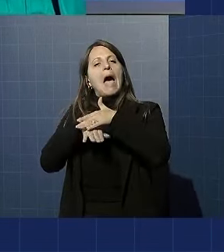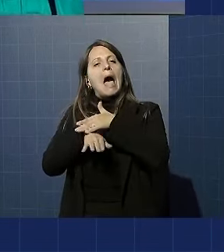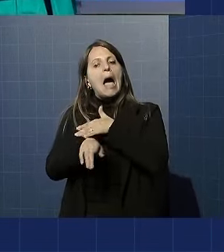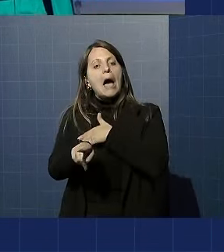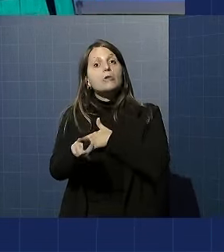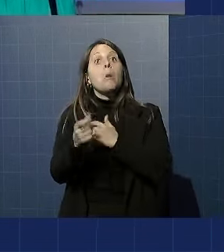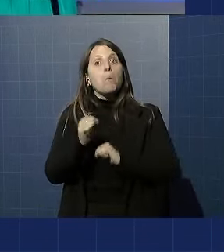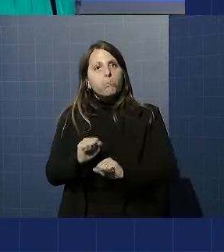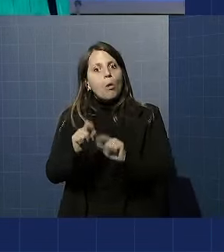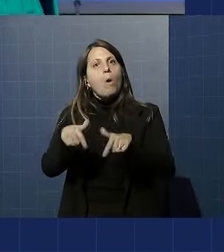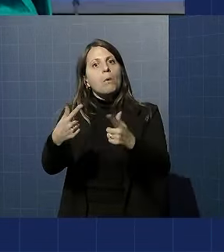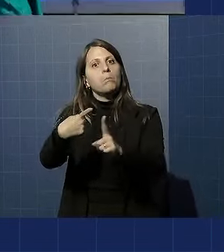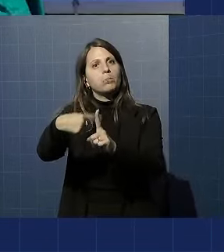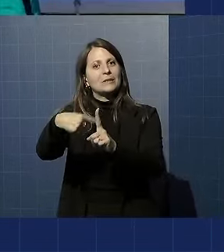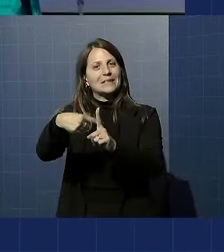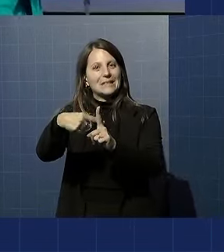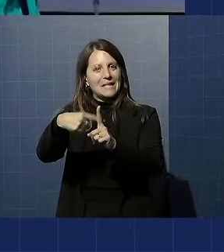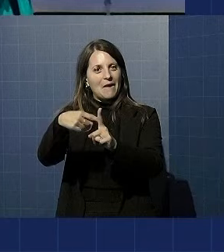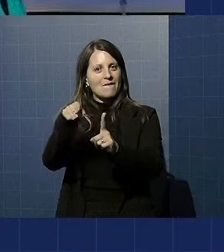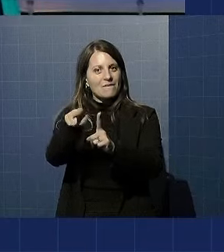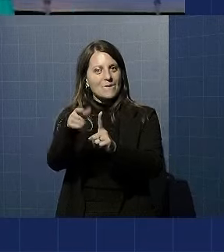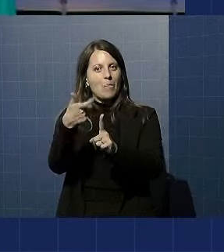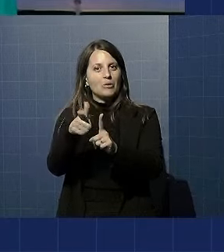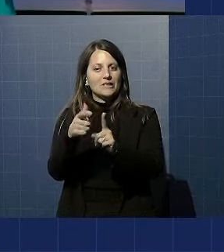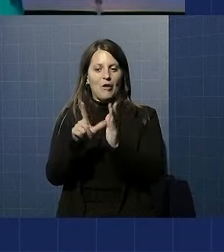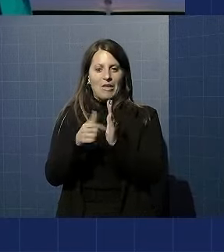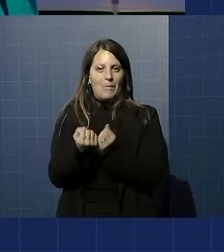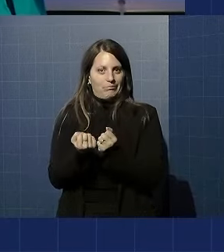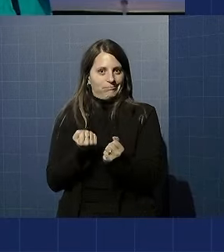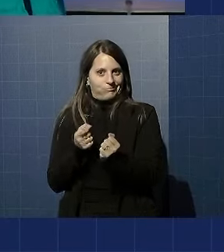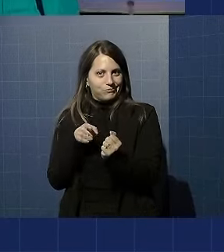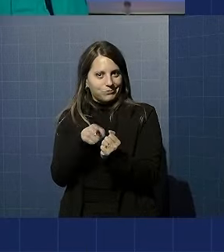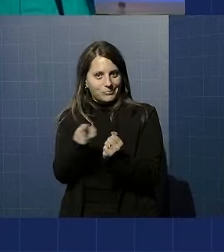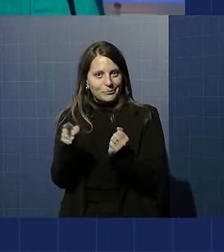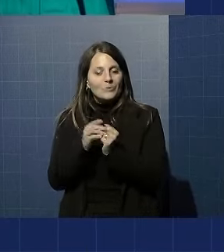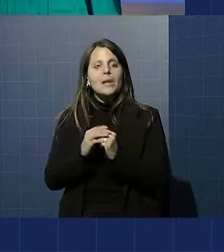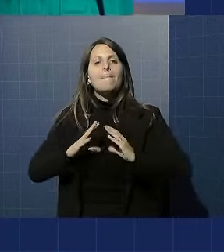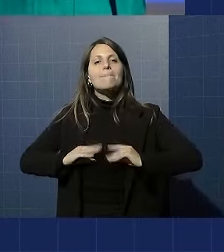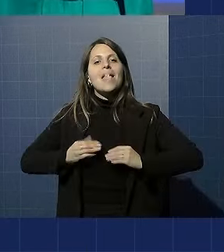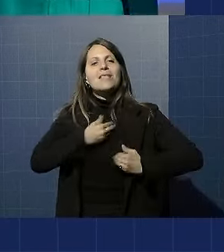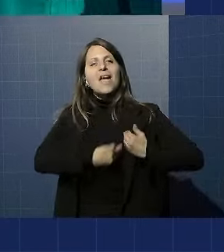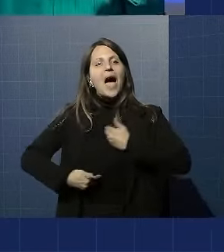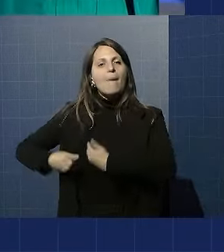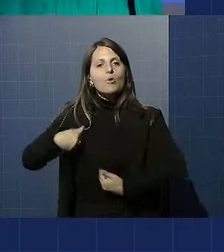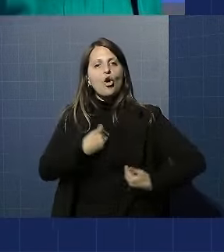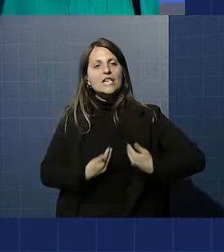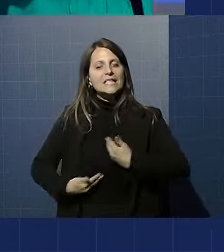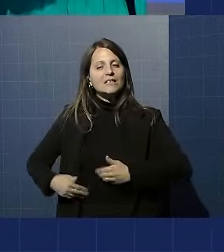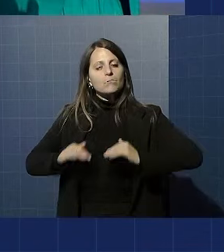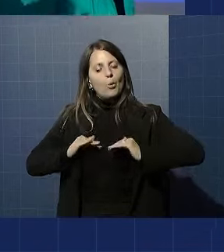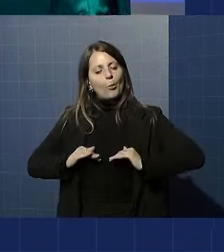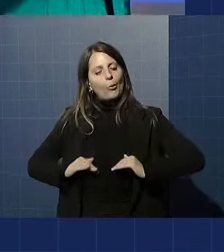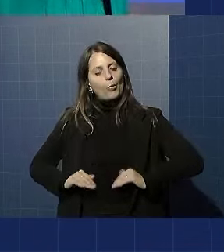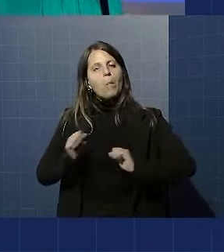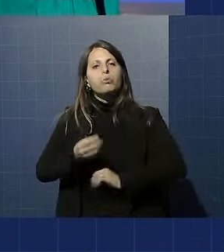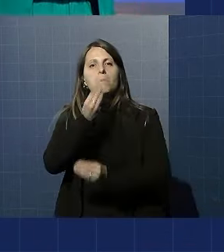their metabolism will be lower, we need to give them less food. And as I already mentioned, this would also be interesting because anything we need to